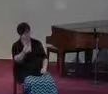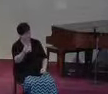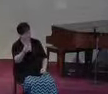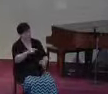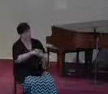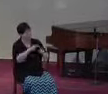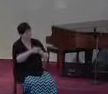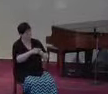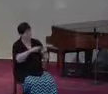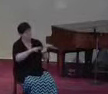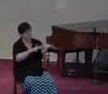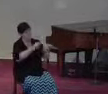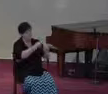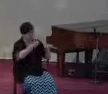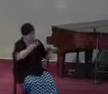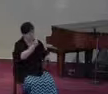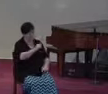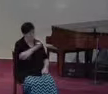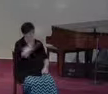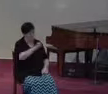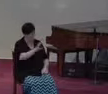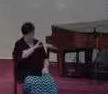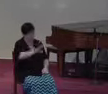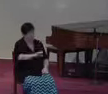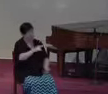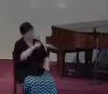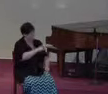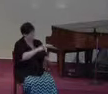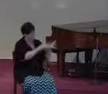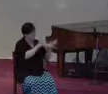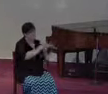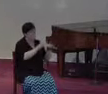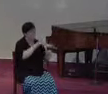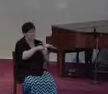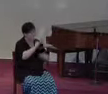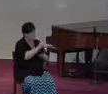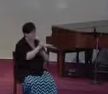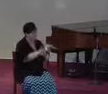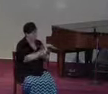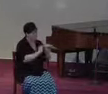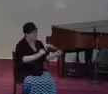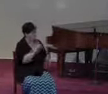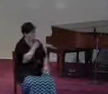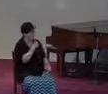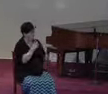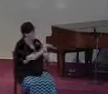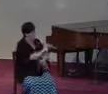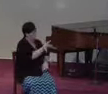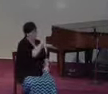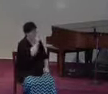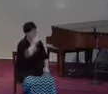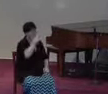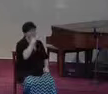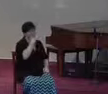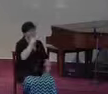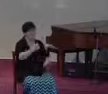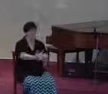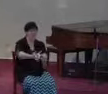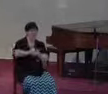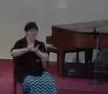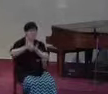Here's Jesus in a moment when no one would have faulted him for saying, "Help me, comfort